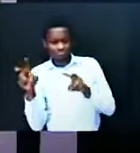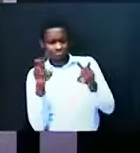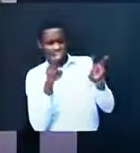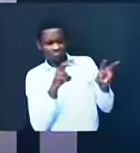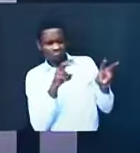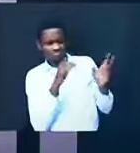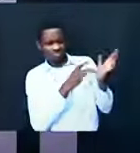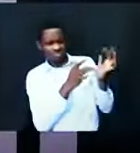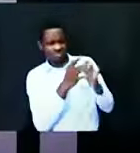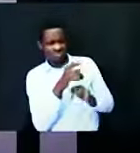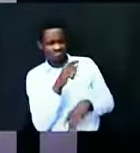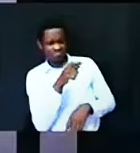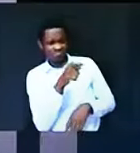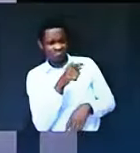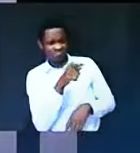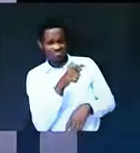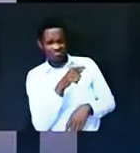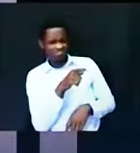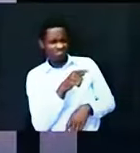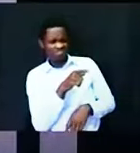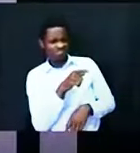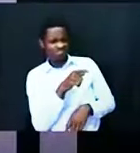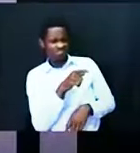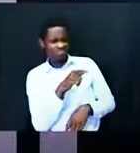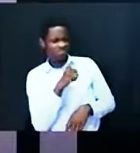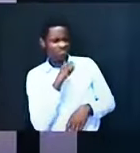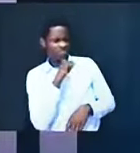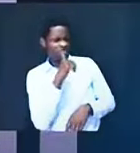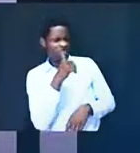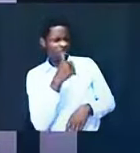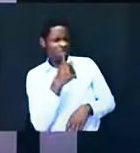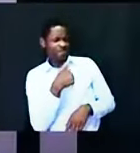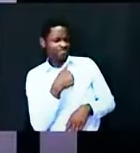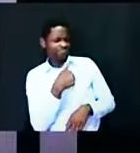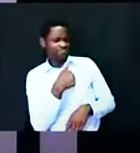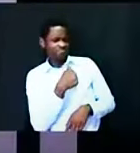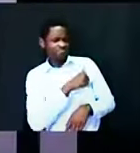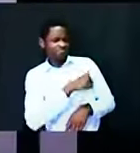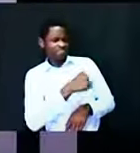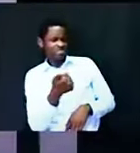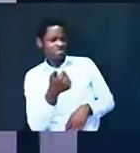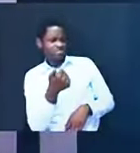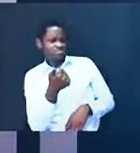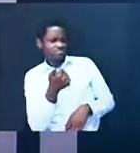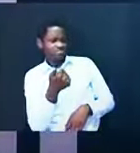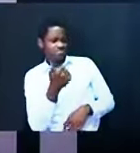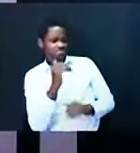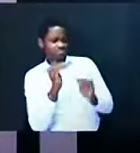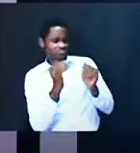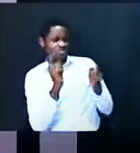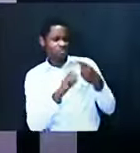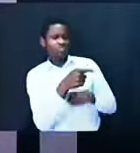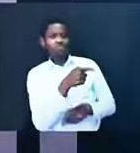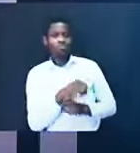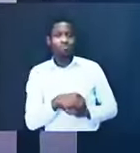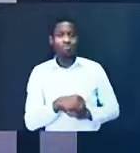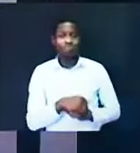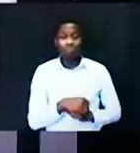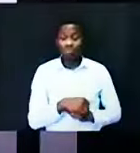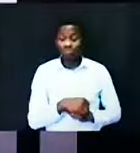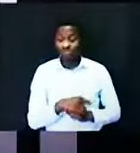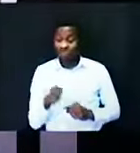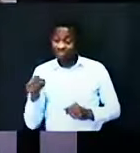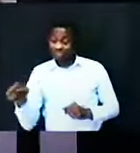No se obi ni ho. No one means he's comparing. Na obi ni ho ne che se o de bi to obi ho. We have seen a lot. Ye hu bi. They come and